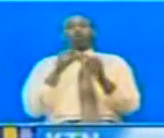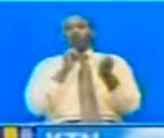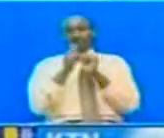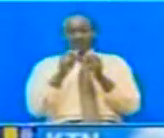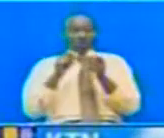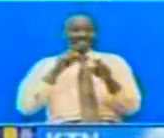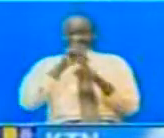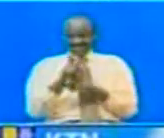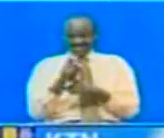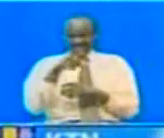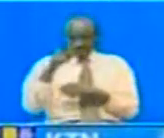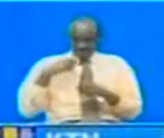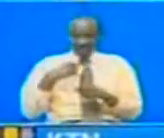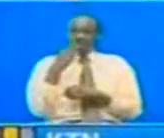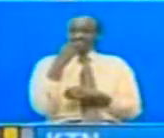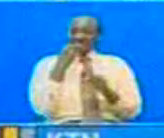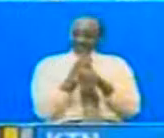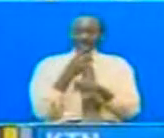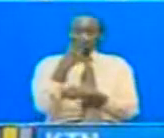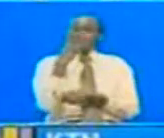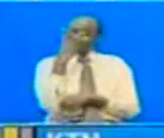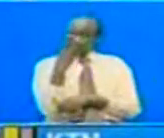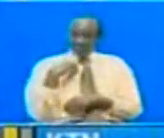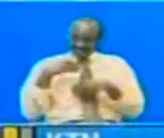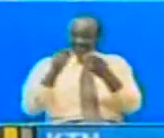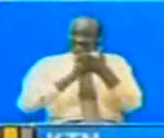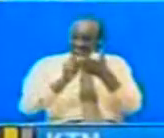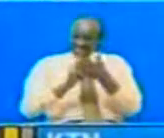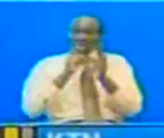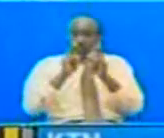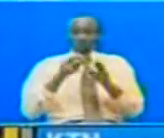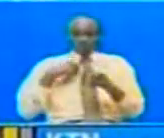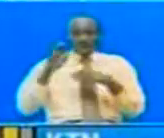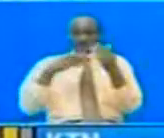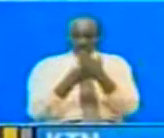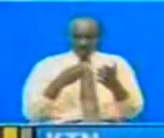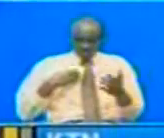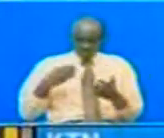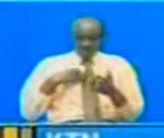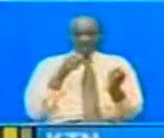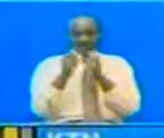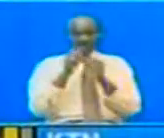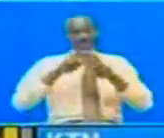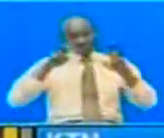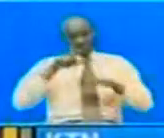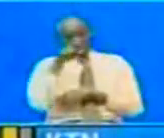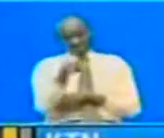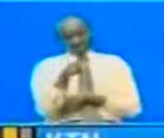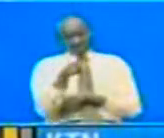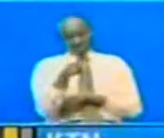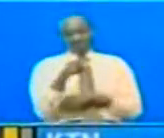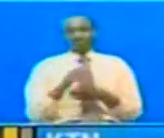Kipsang now has until December 24th to submit a written report for the appeal for an administrative review. The